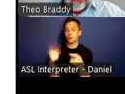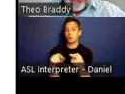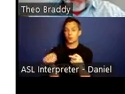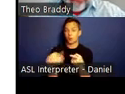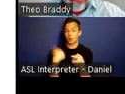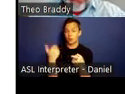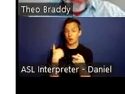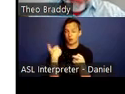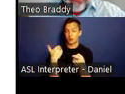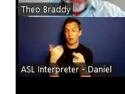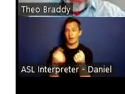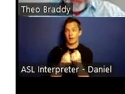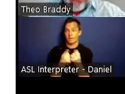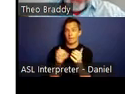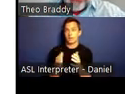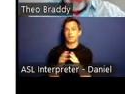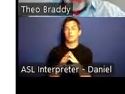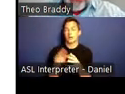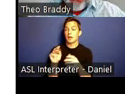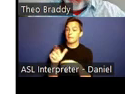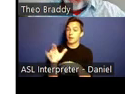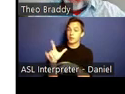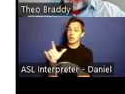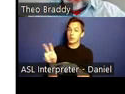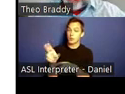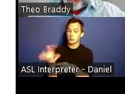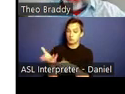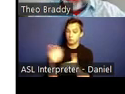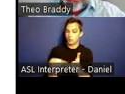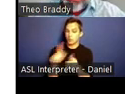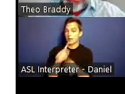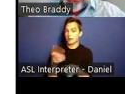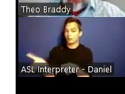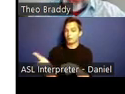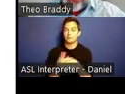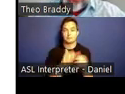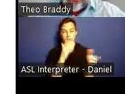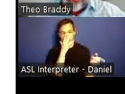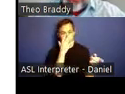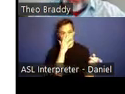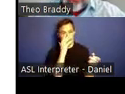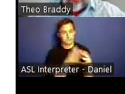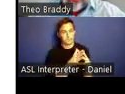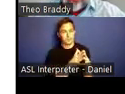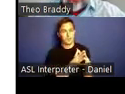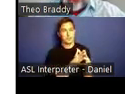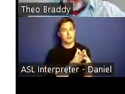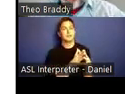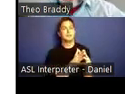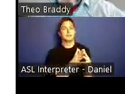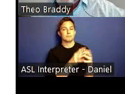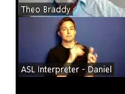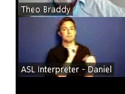young advocate? Mary Lou, what's your answer to that one? Well, actually,